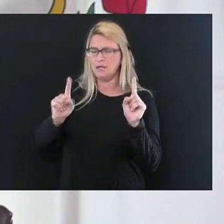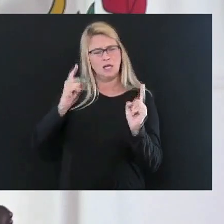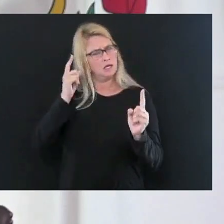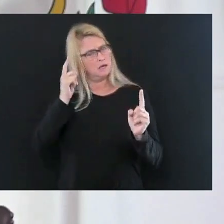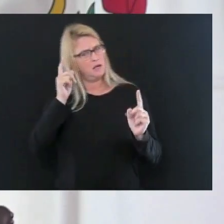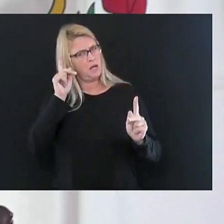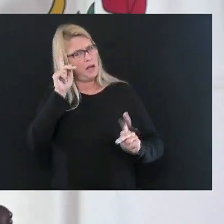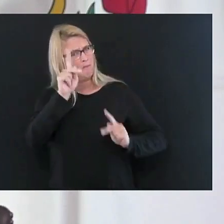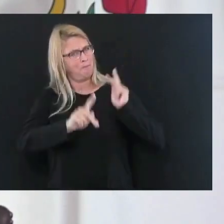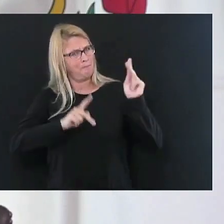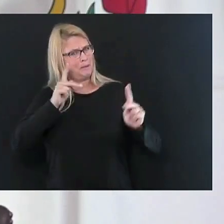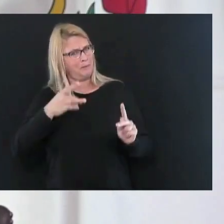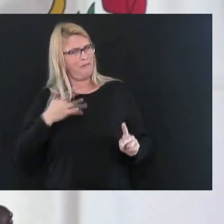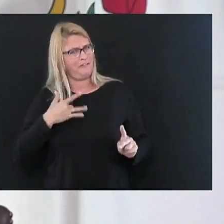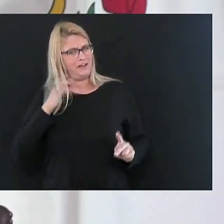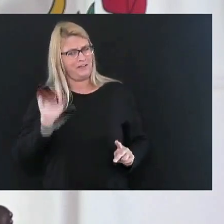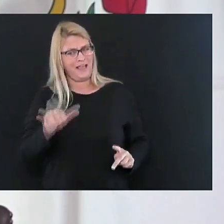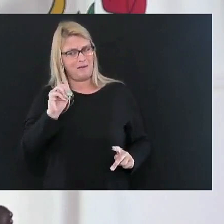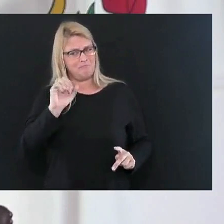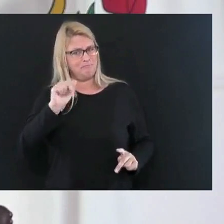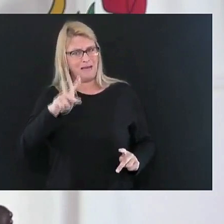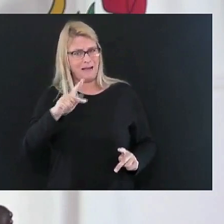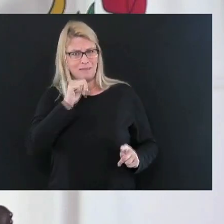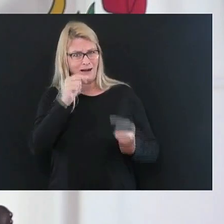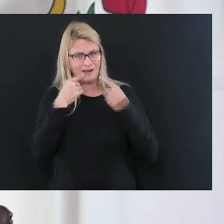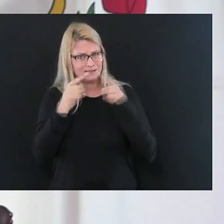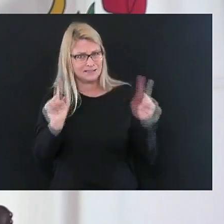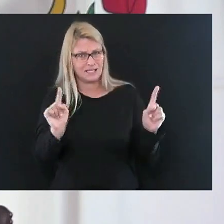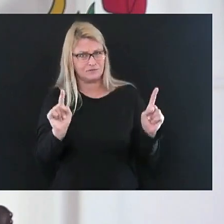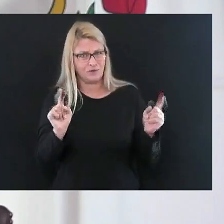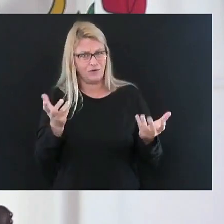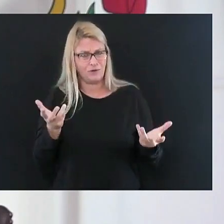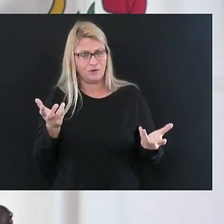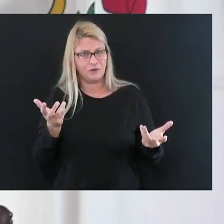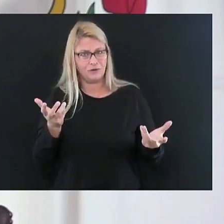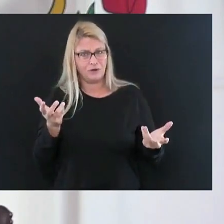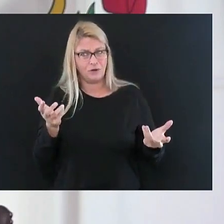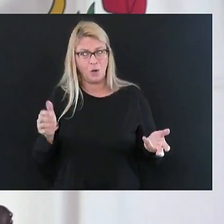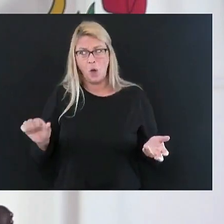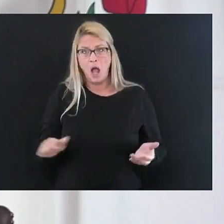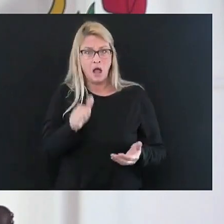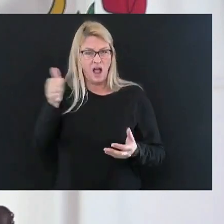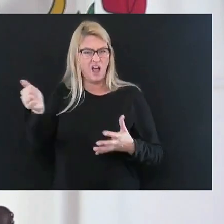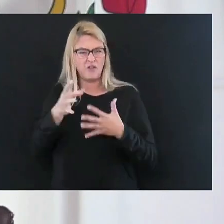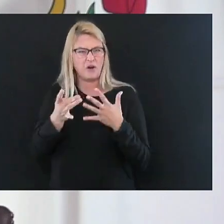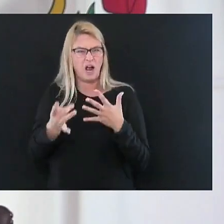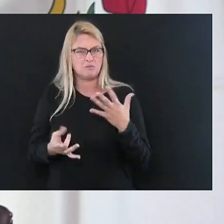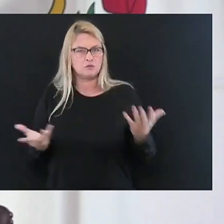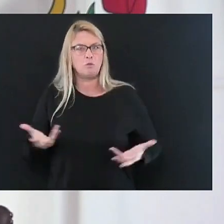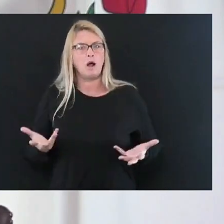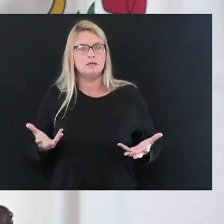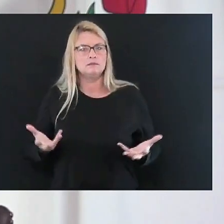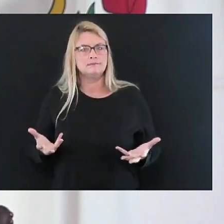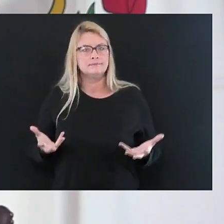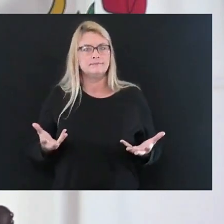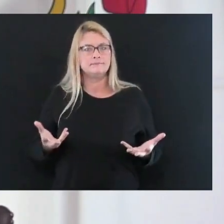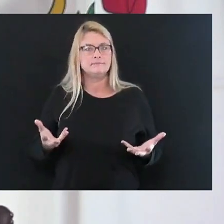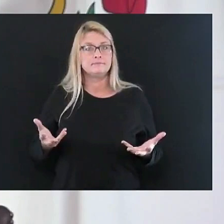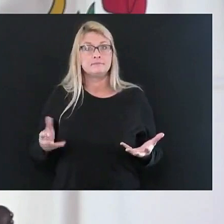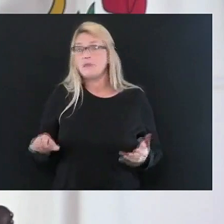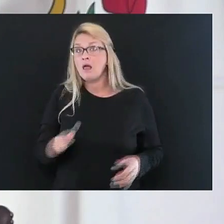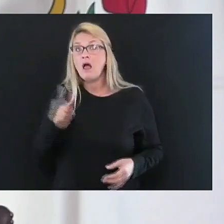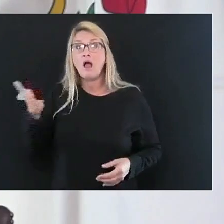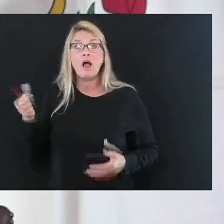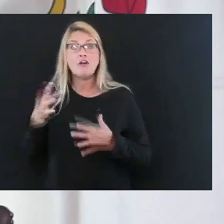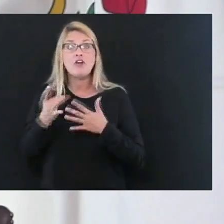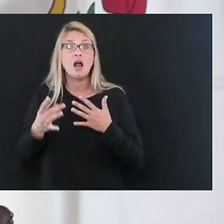is failing. I mean, what's the alternatives? Think about that just a second. The alternatives is we